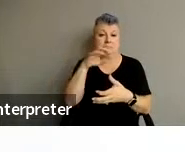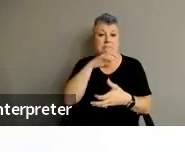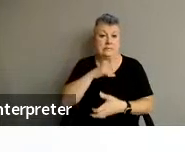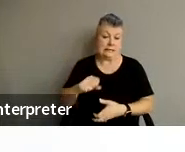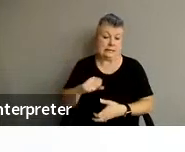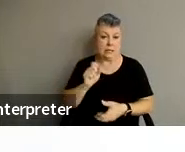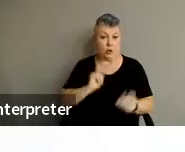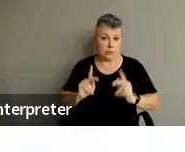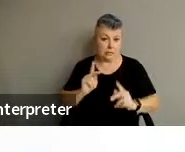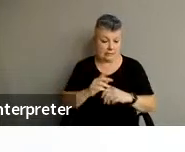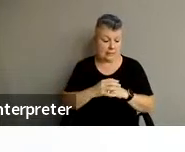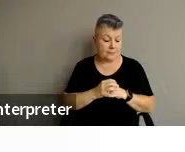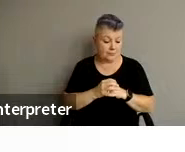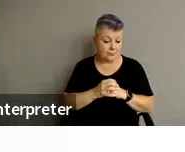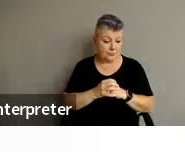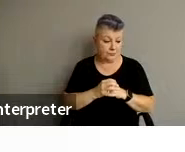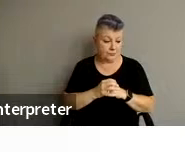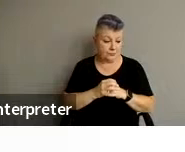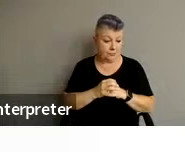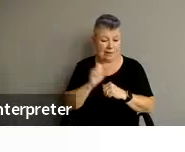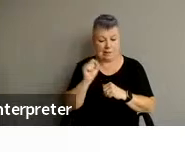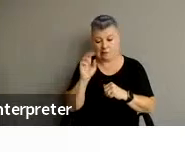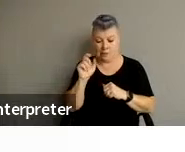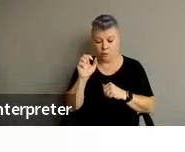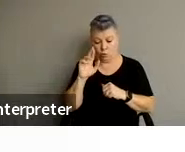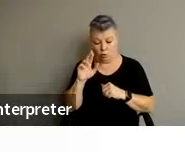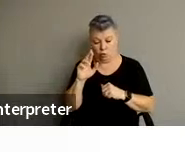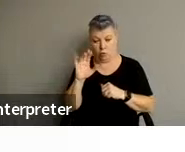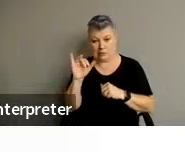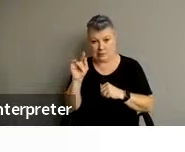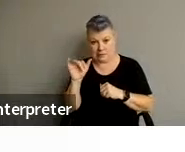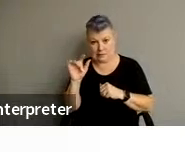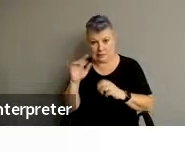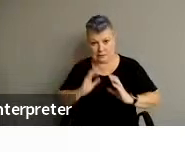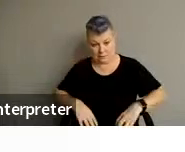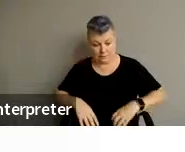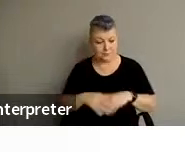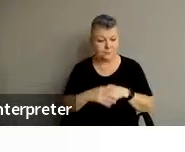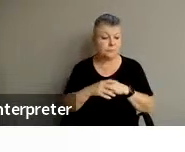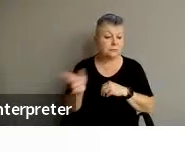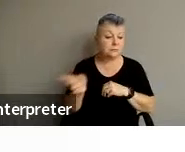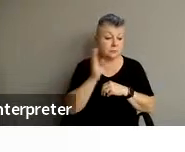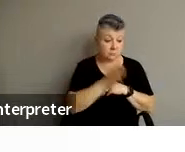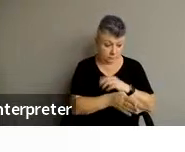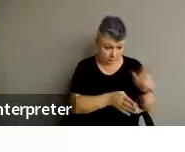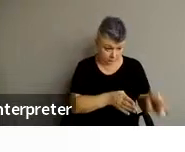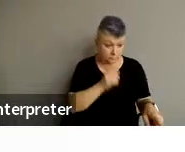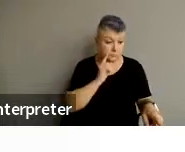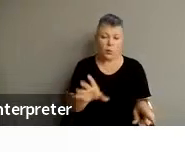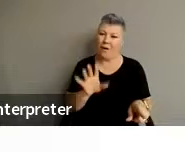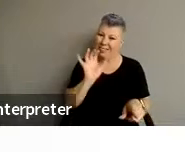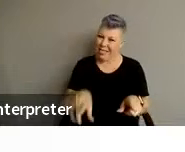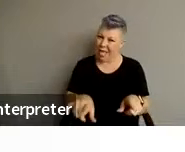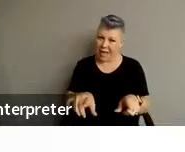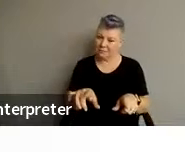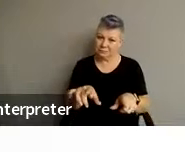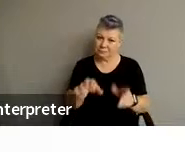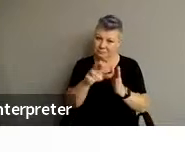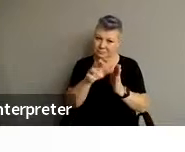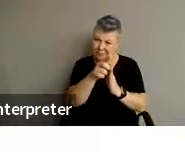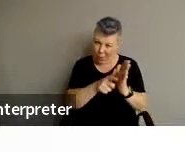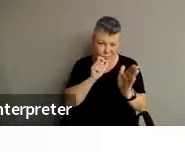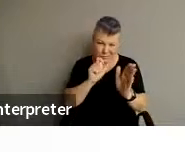Senate Bill 190 was not clear in a lot of areas. So Senate Bill 756 was passed to clarify some